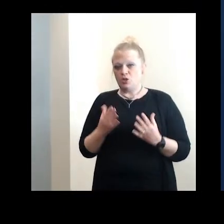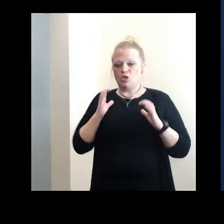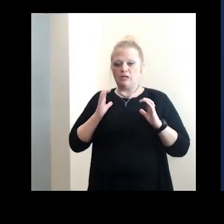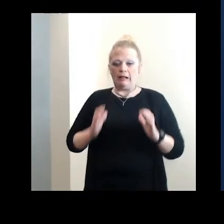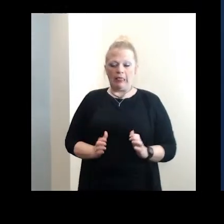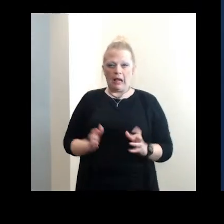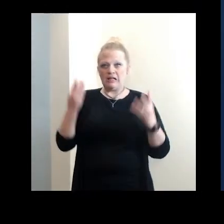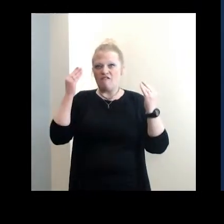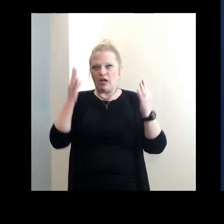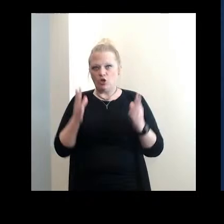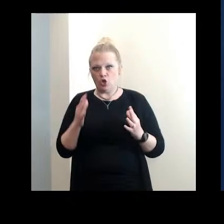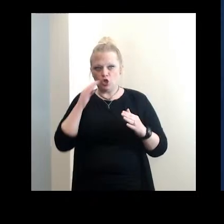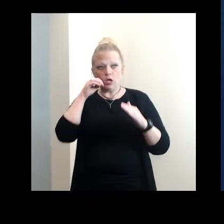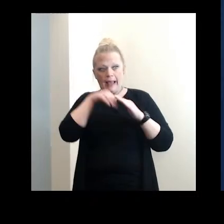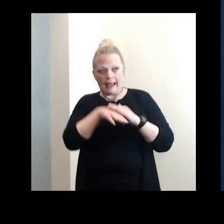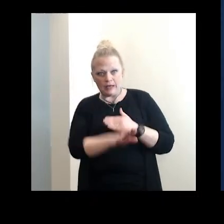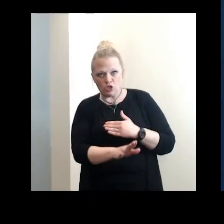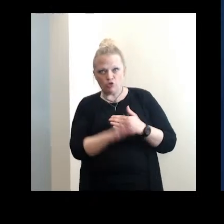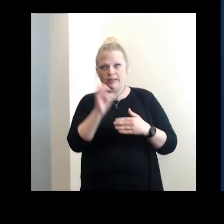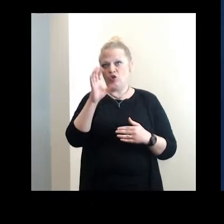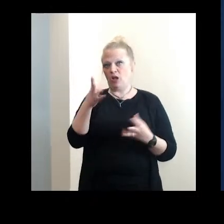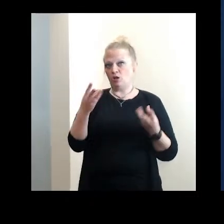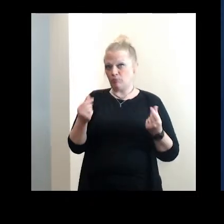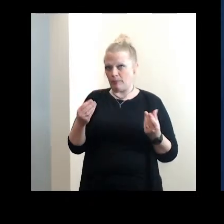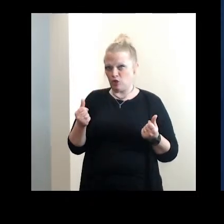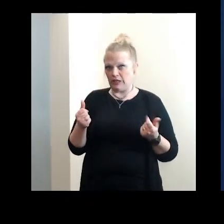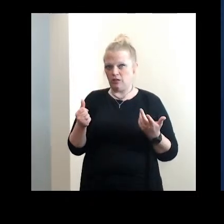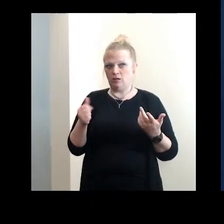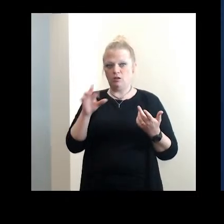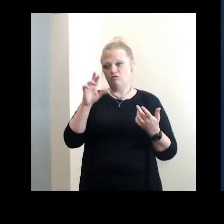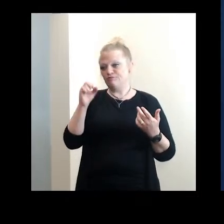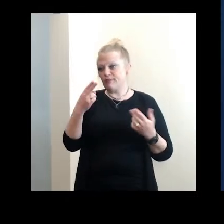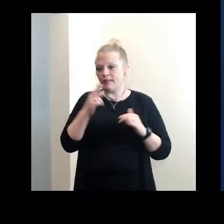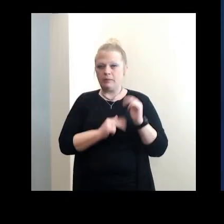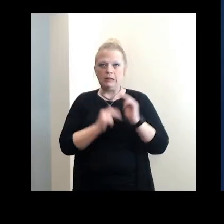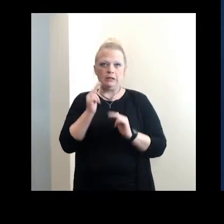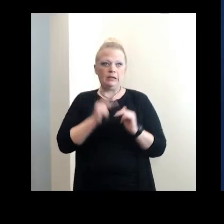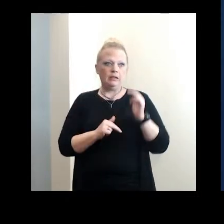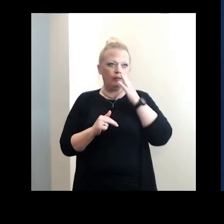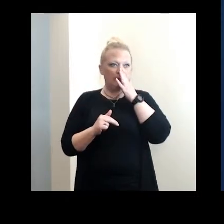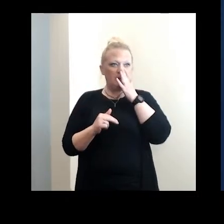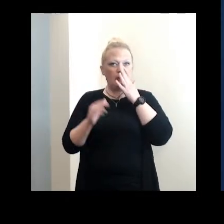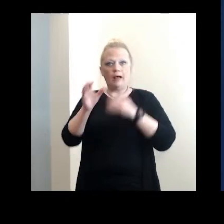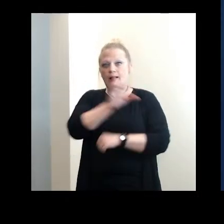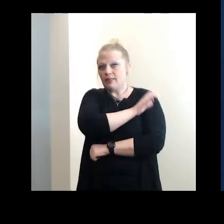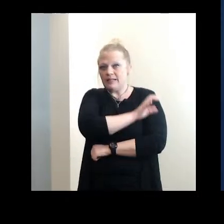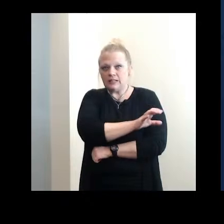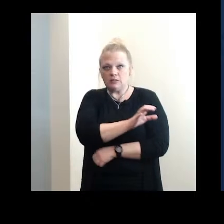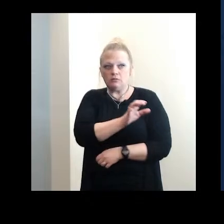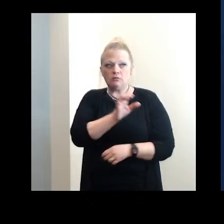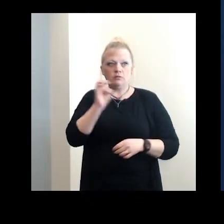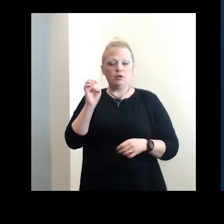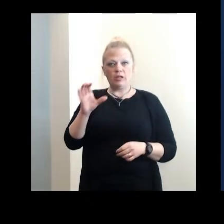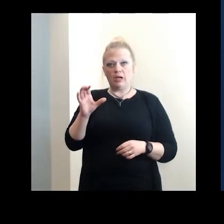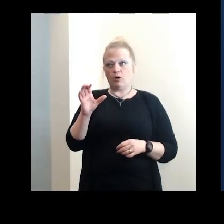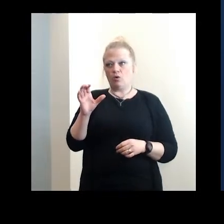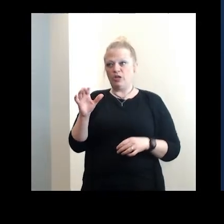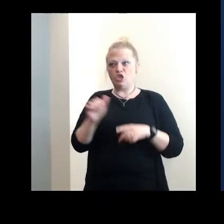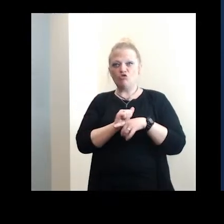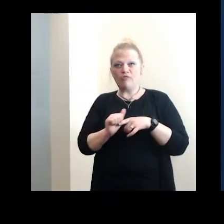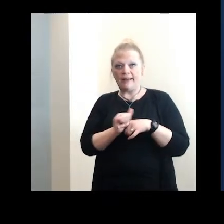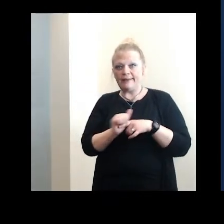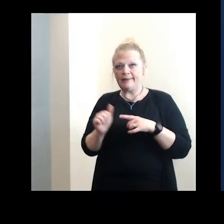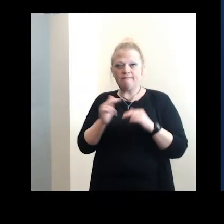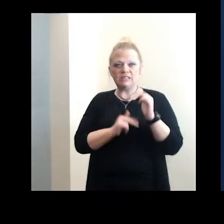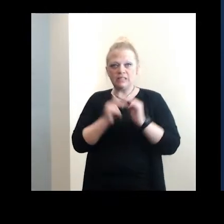and vendors entering Erie County property, whether it's the Rath Building, one of our clinics, the Erie County Training